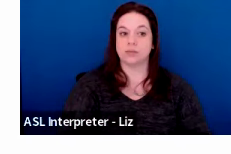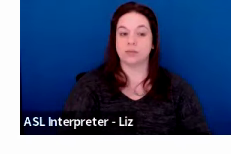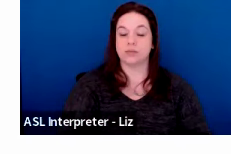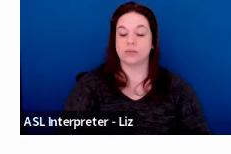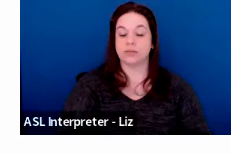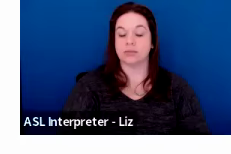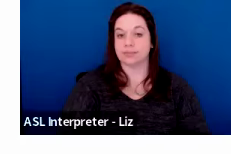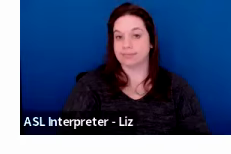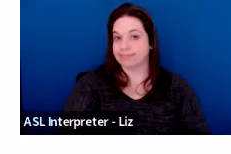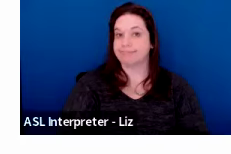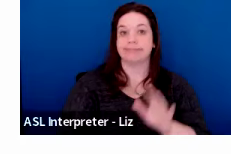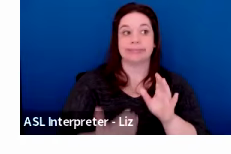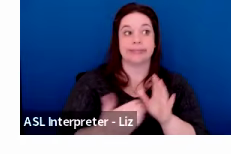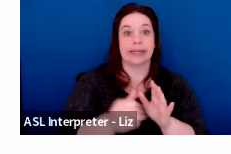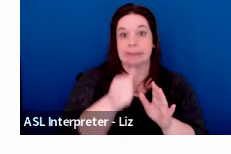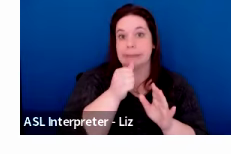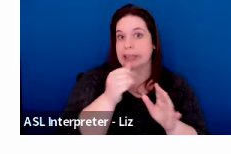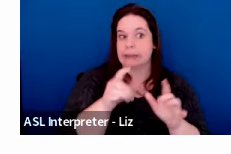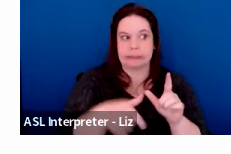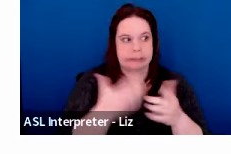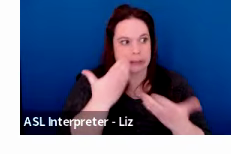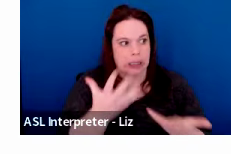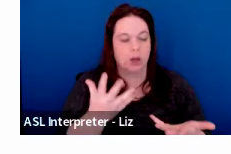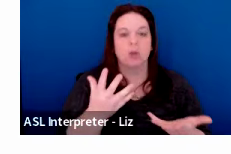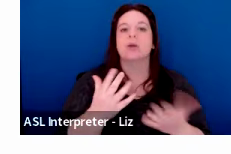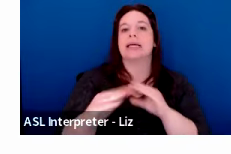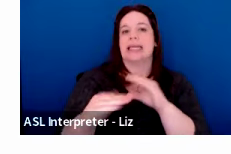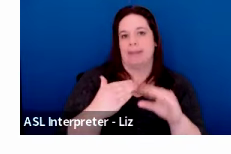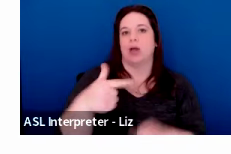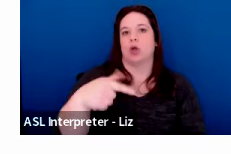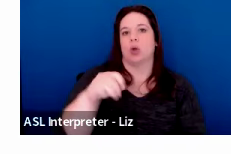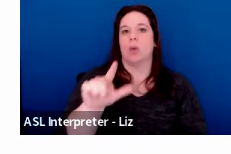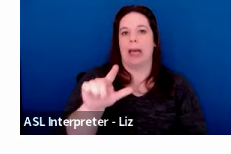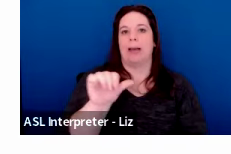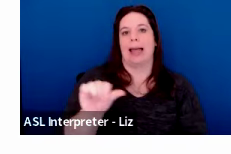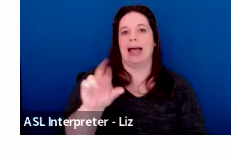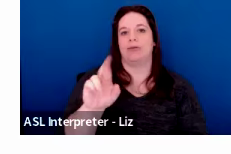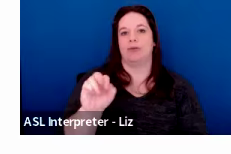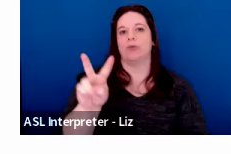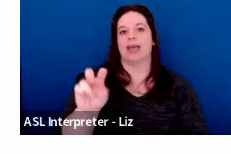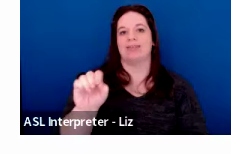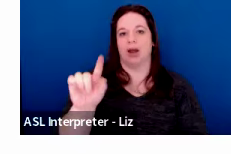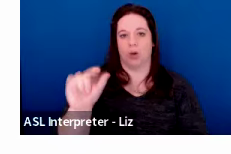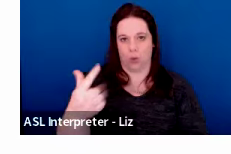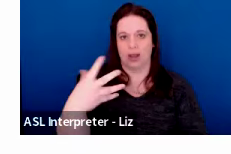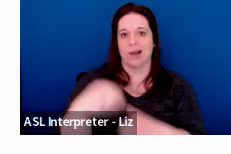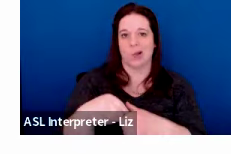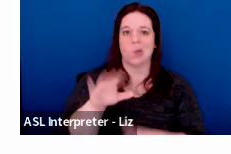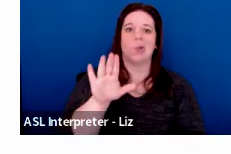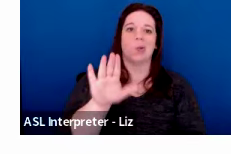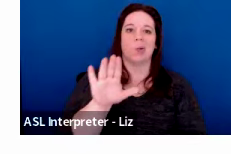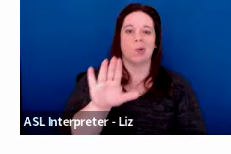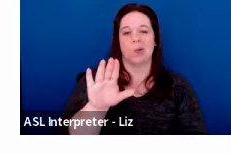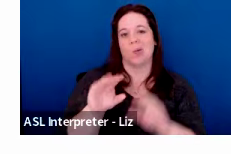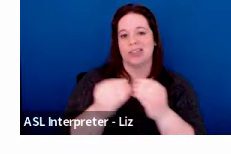you need your credentials, just send us an email to qol@reeve.org and include your organization's EIN number. It makes it a lot